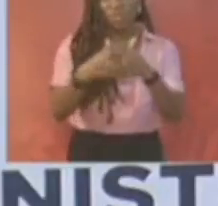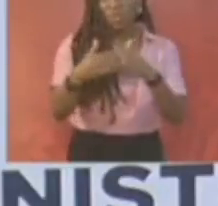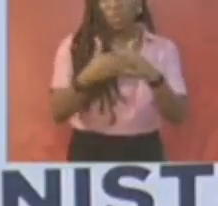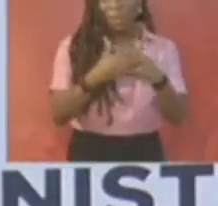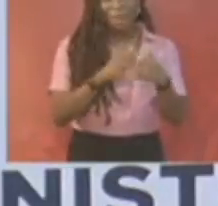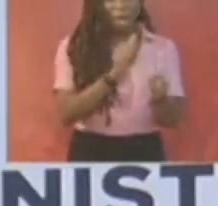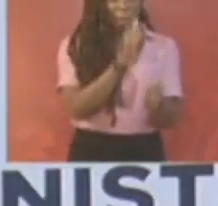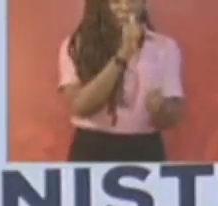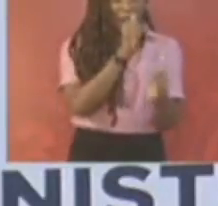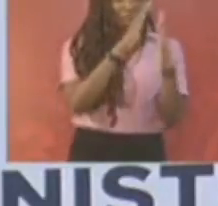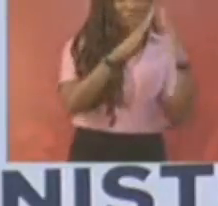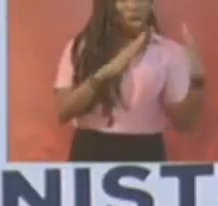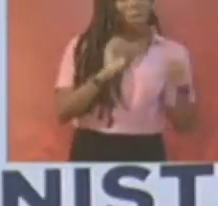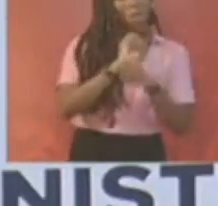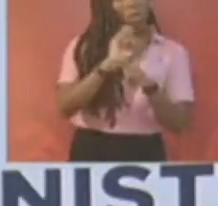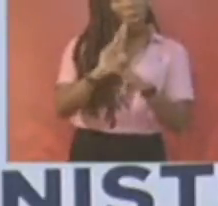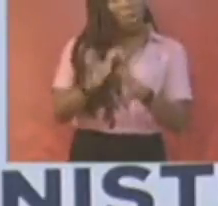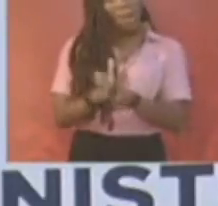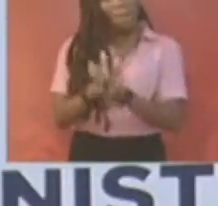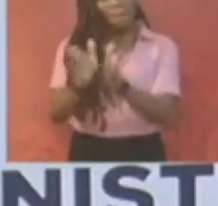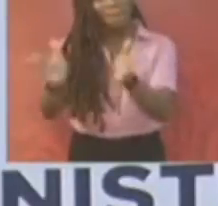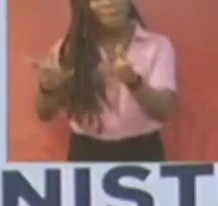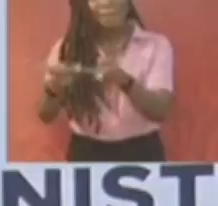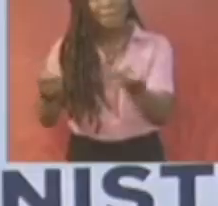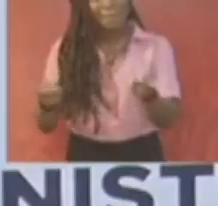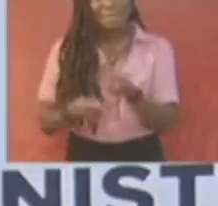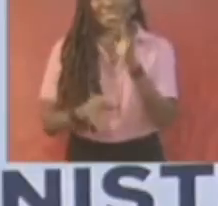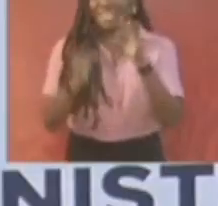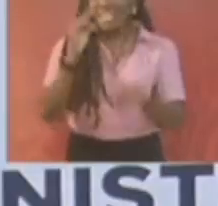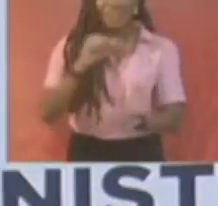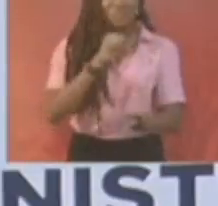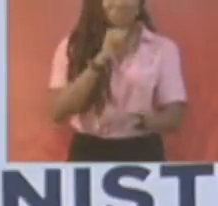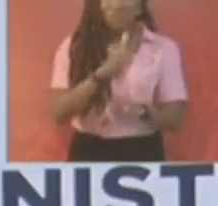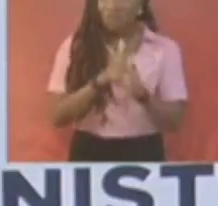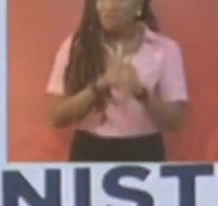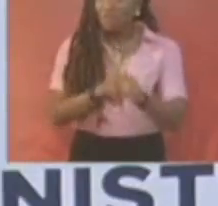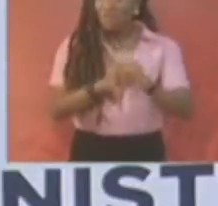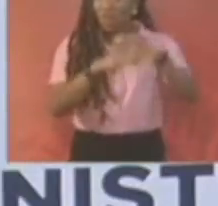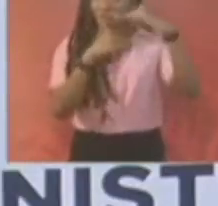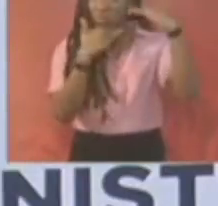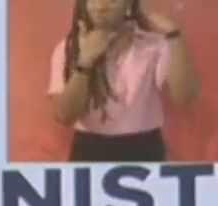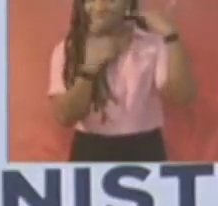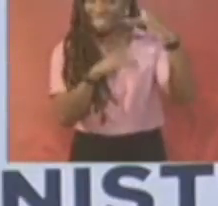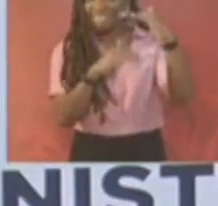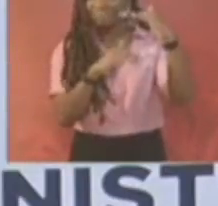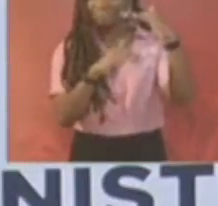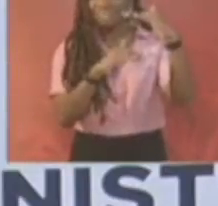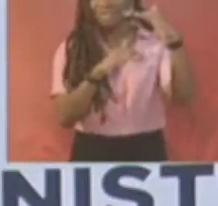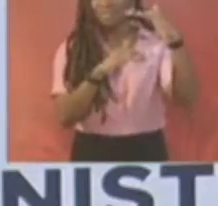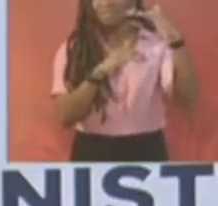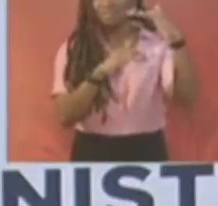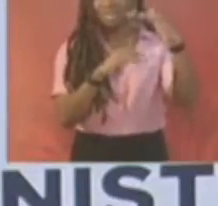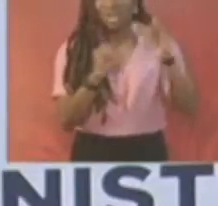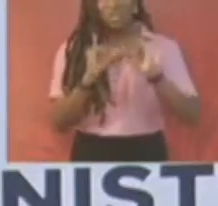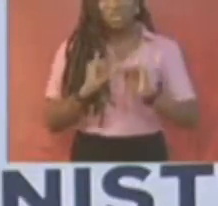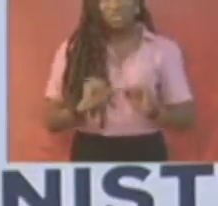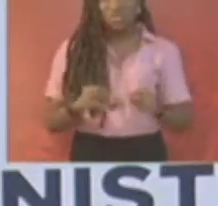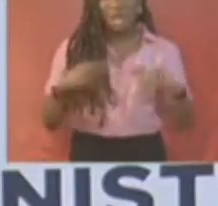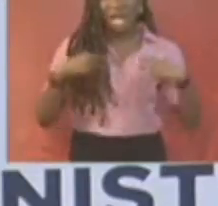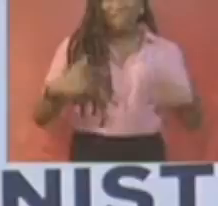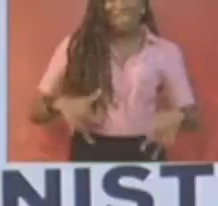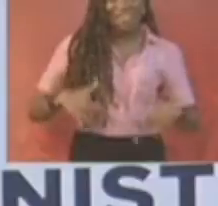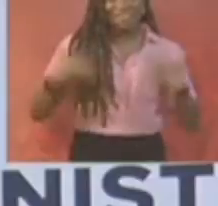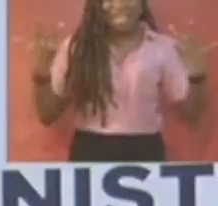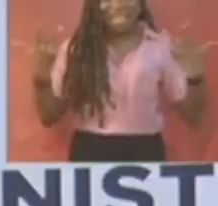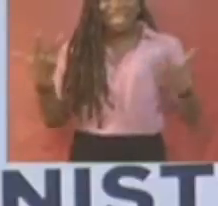gather in numbers that exceed the recommendations, continues to have events or to have gatherings